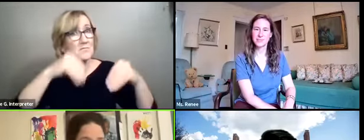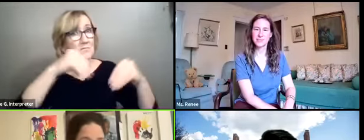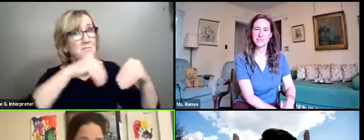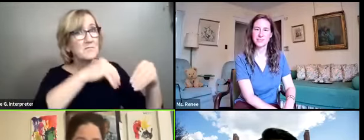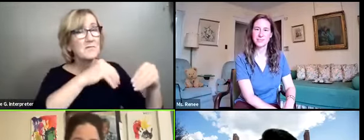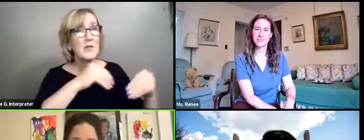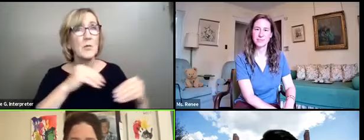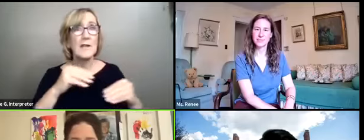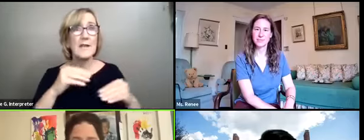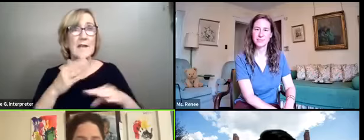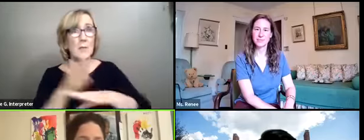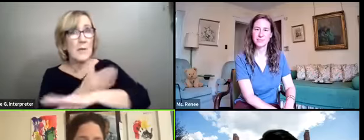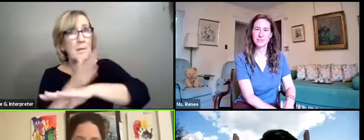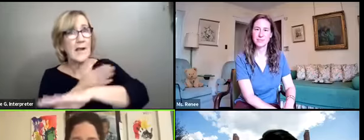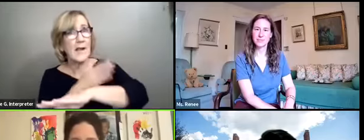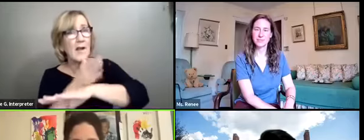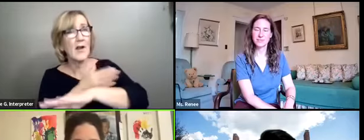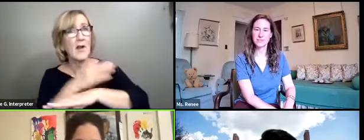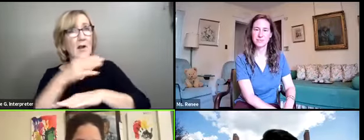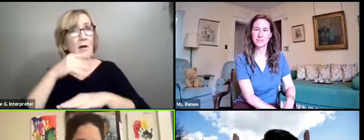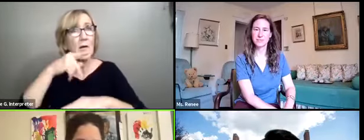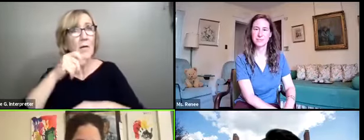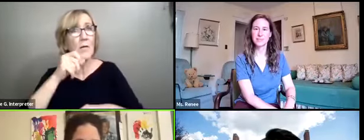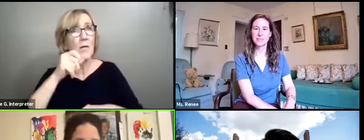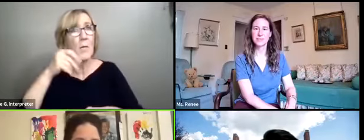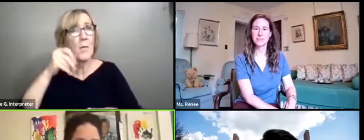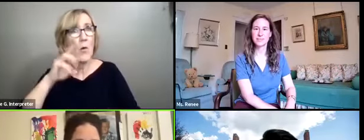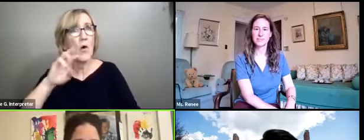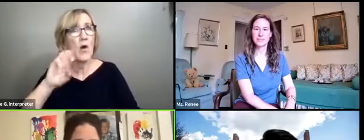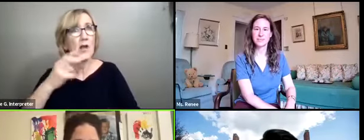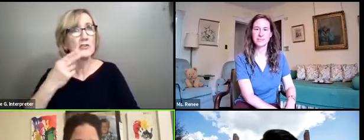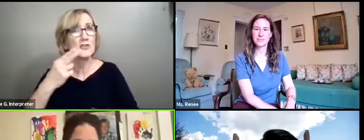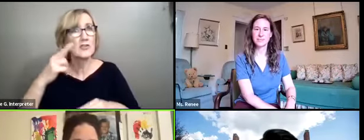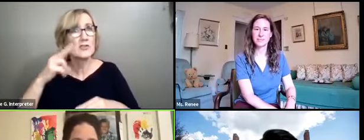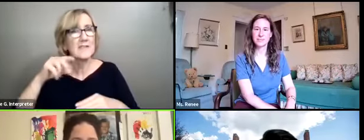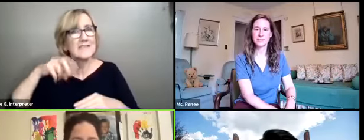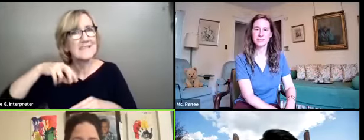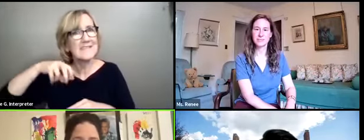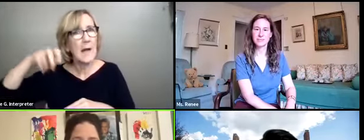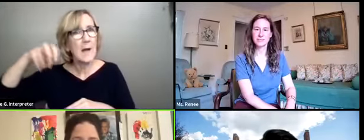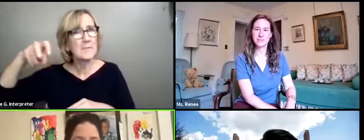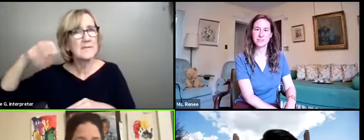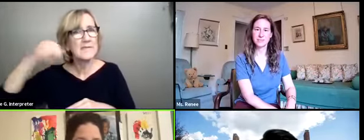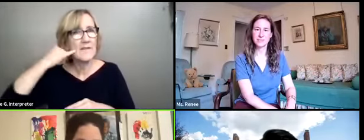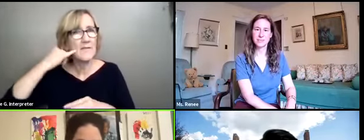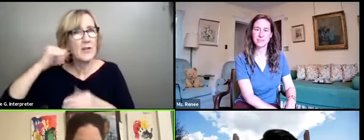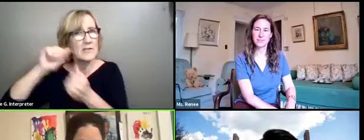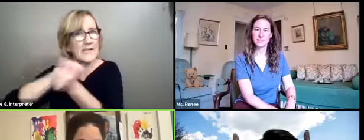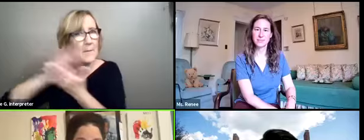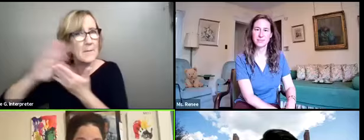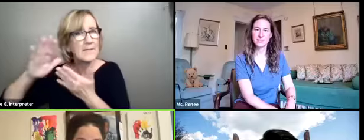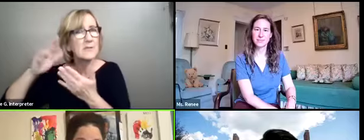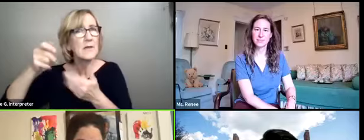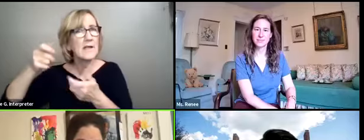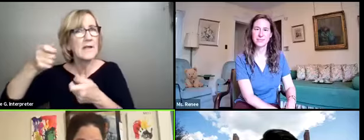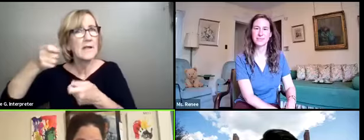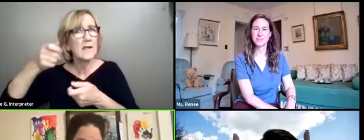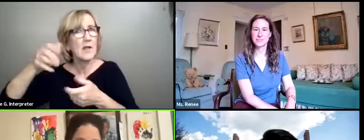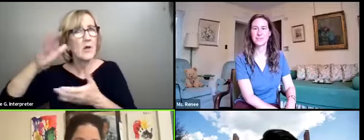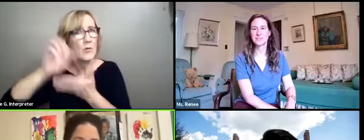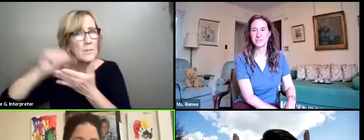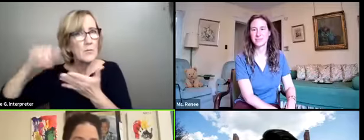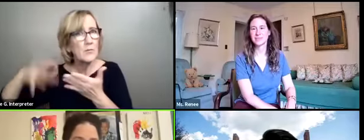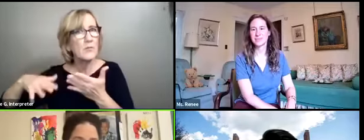new steps or they're not safe to walk on. So we rip them out and put new ones just to kind of encourage community members to talk to each